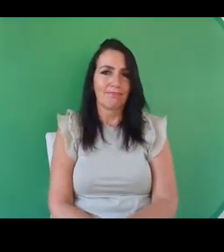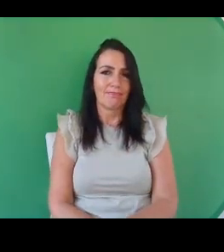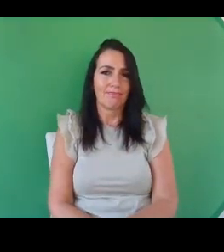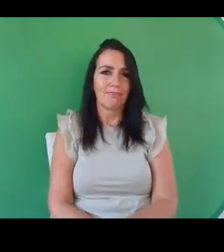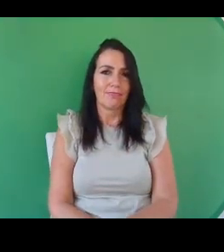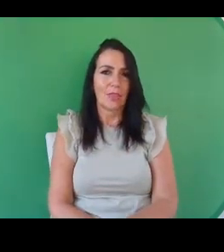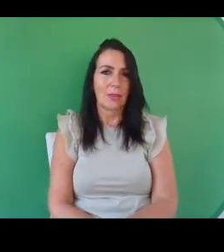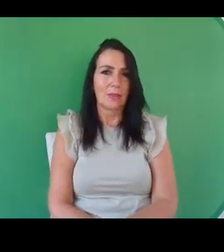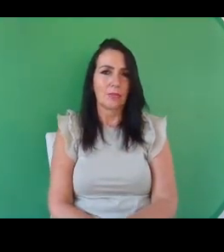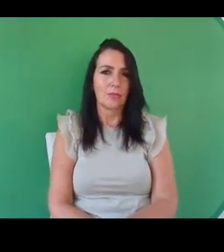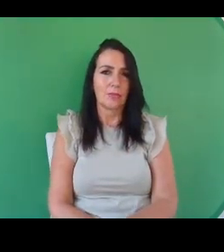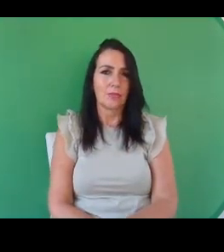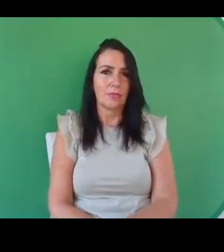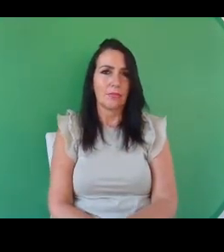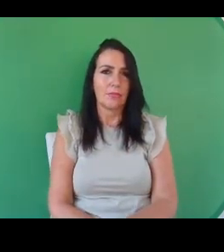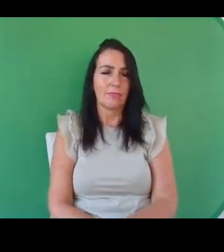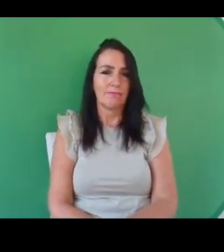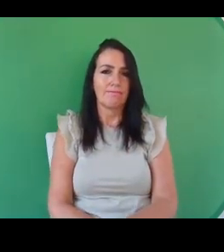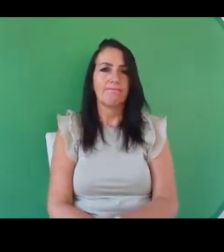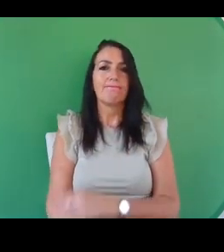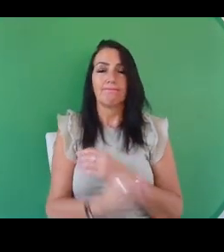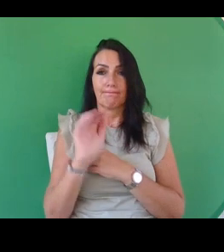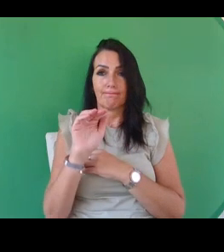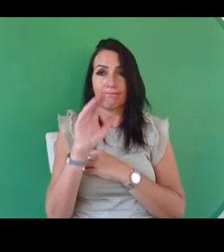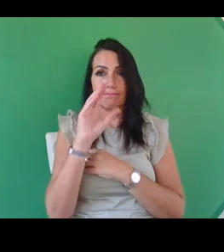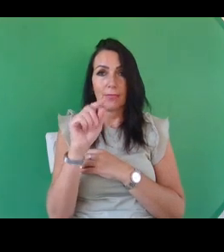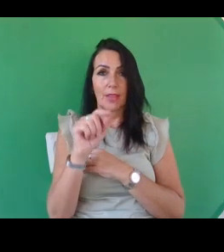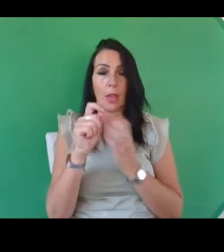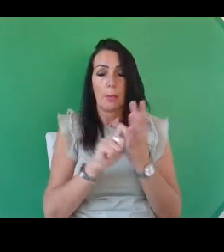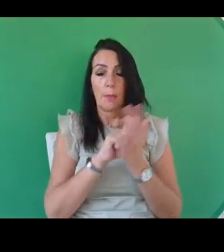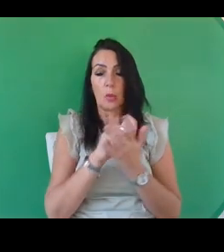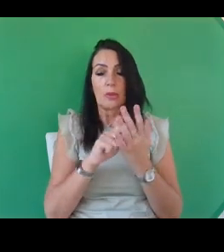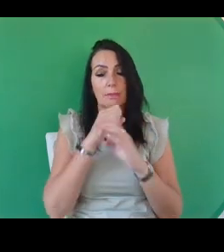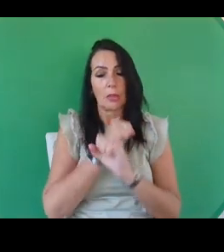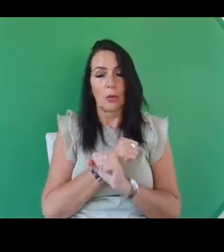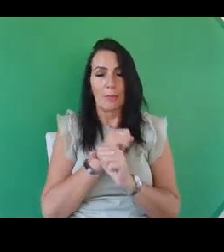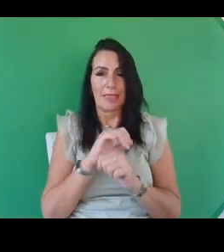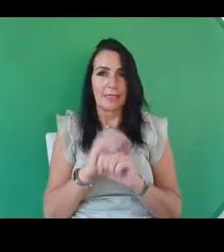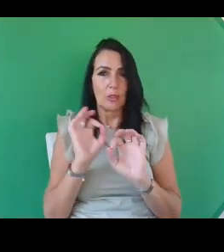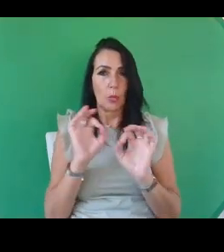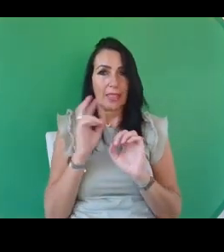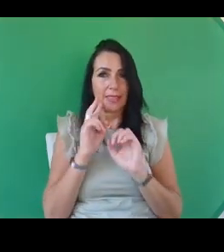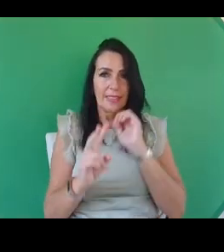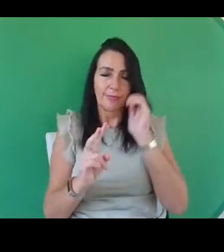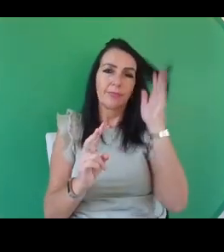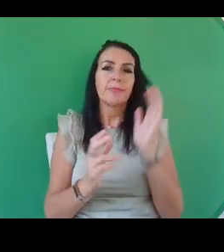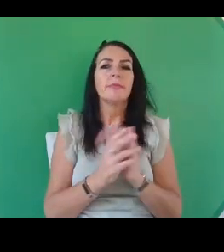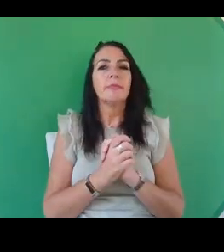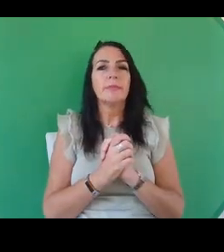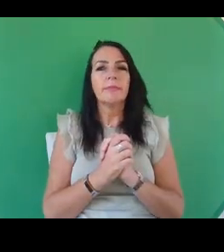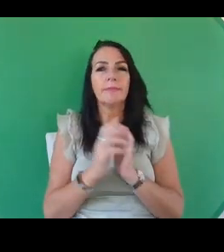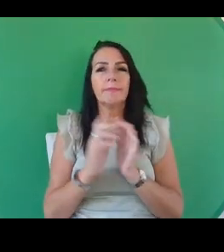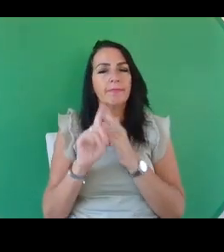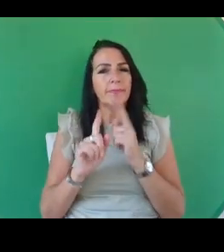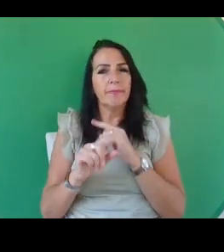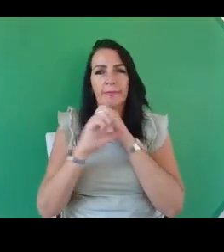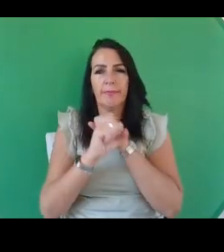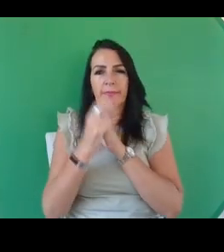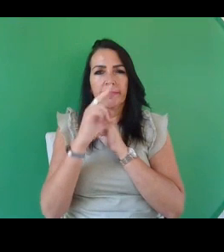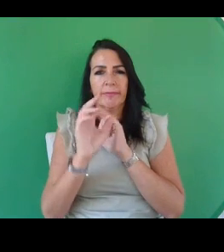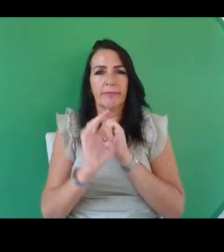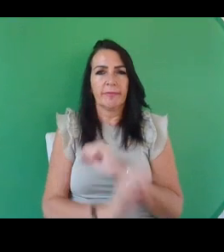them up. Just a reminder that these polls will be anonymous and nobody can see in this webinar can see your answer.